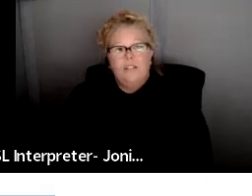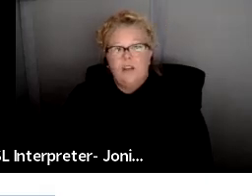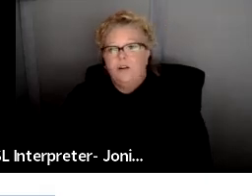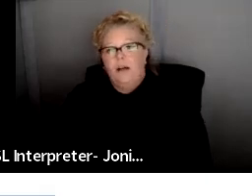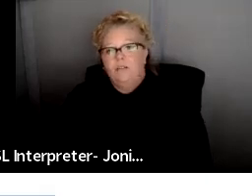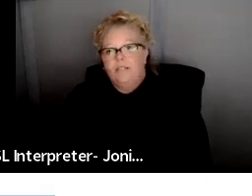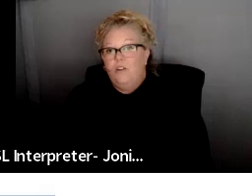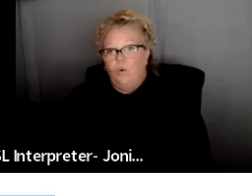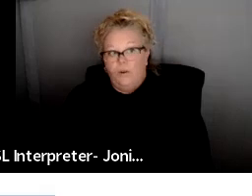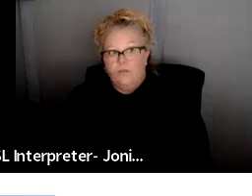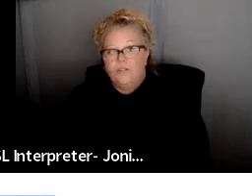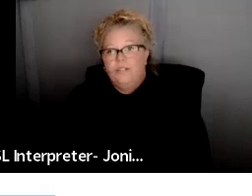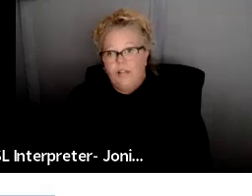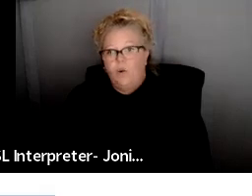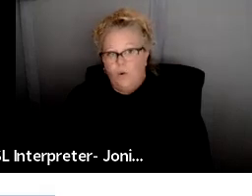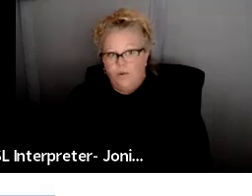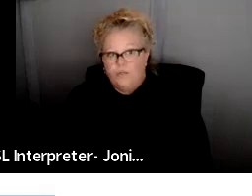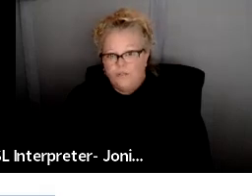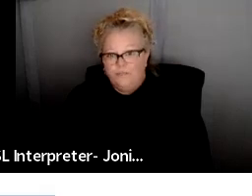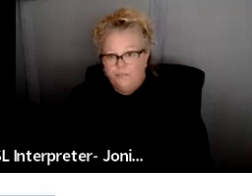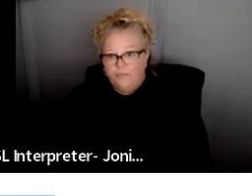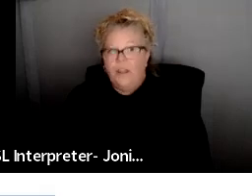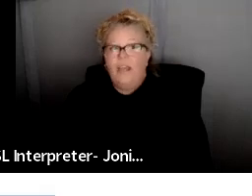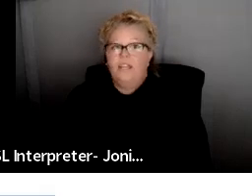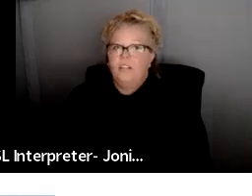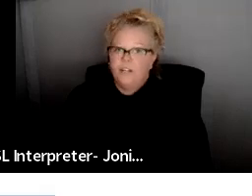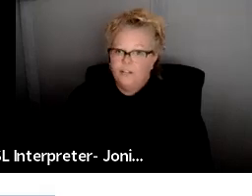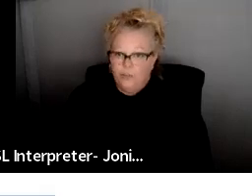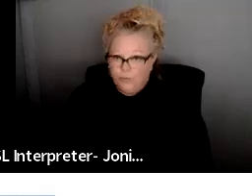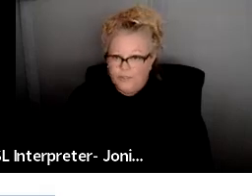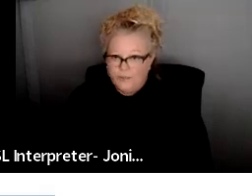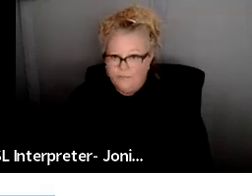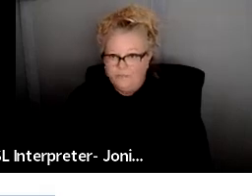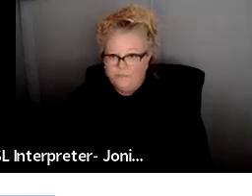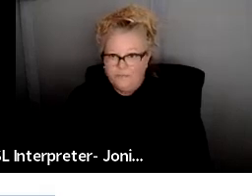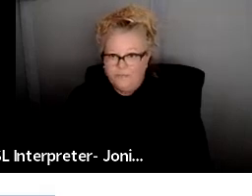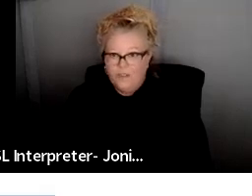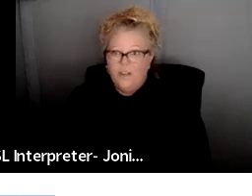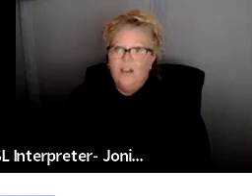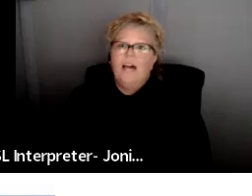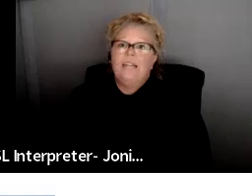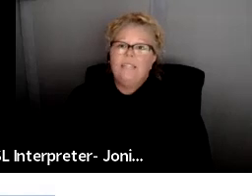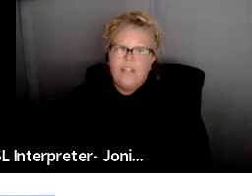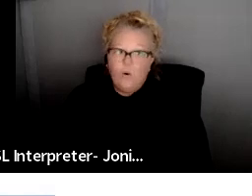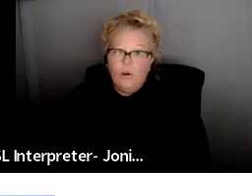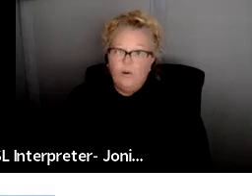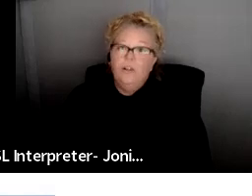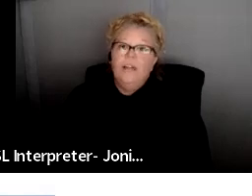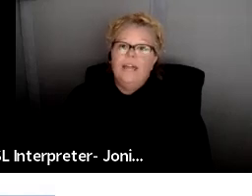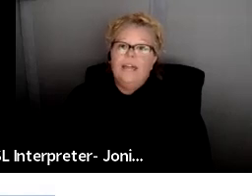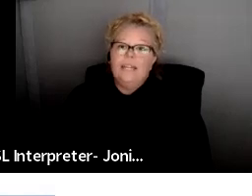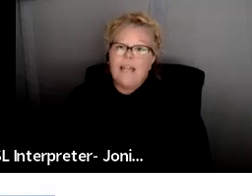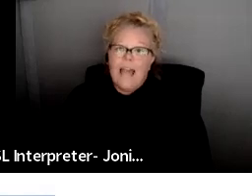So let's talk about T-coils, telecoils, and inductive loops. A